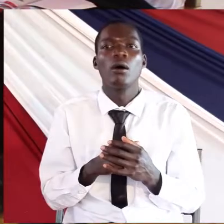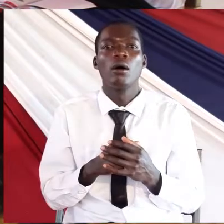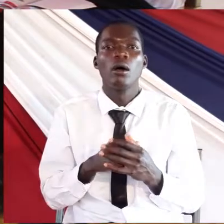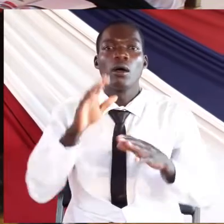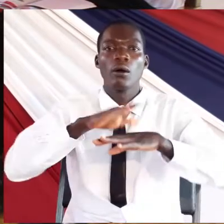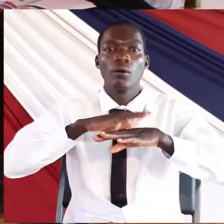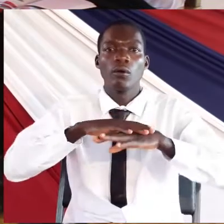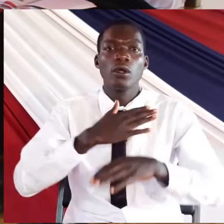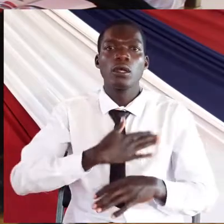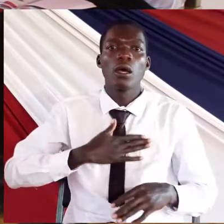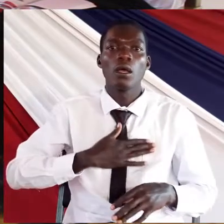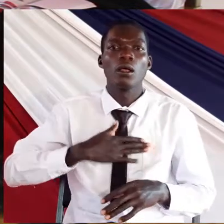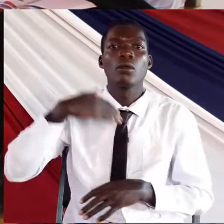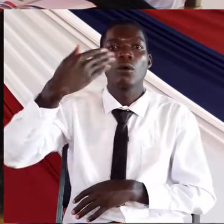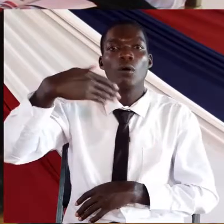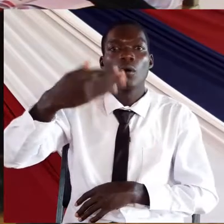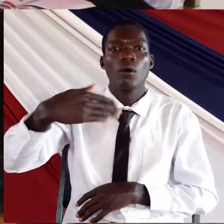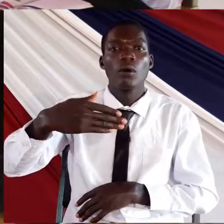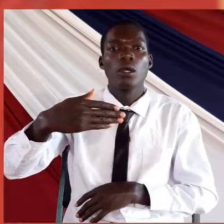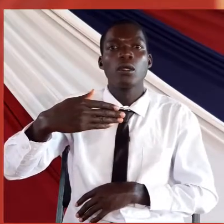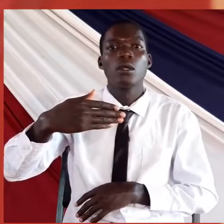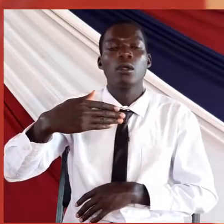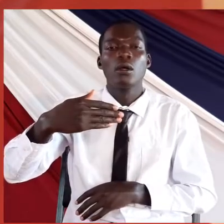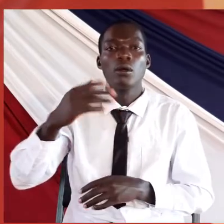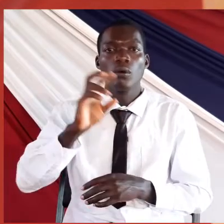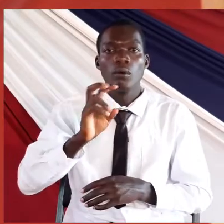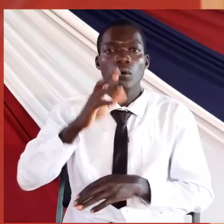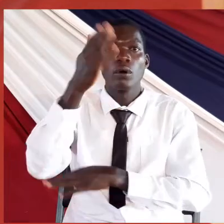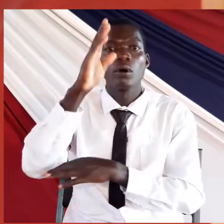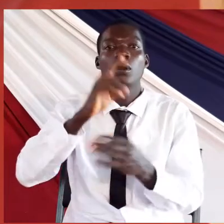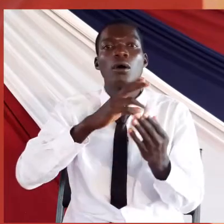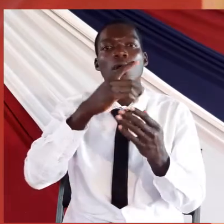A good scientist would always prove God right. Mm-hmm.